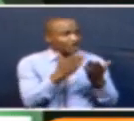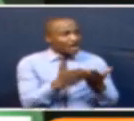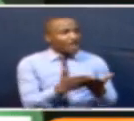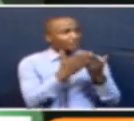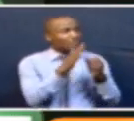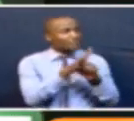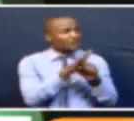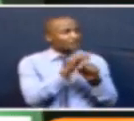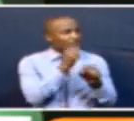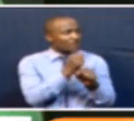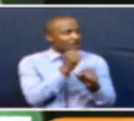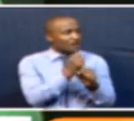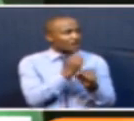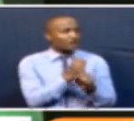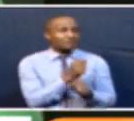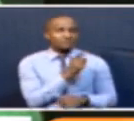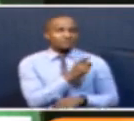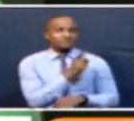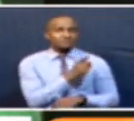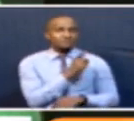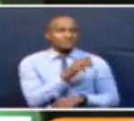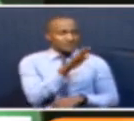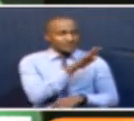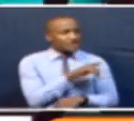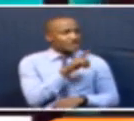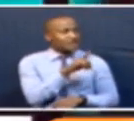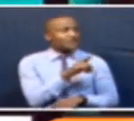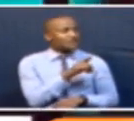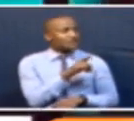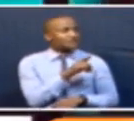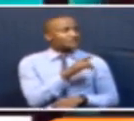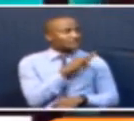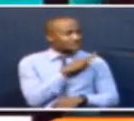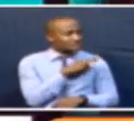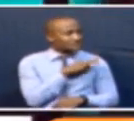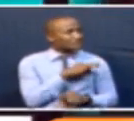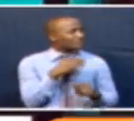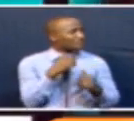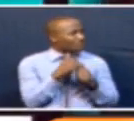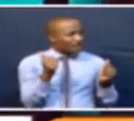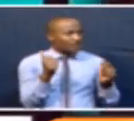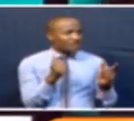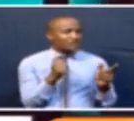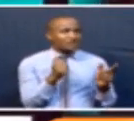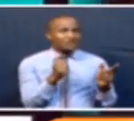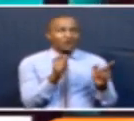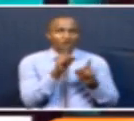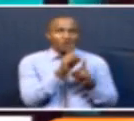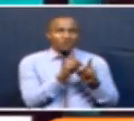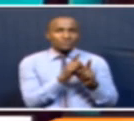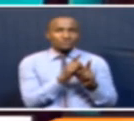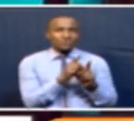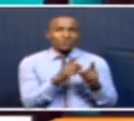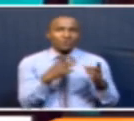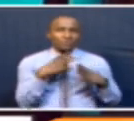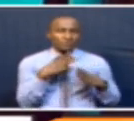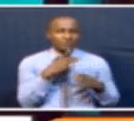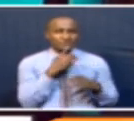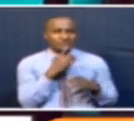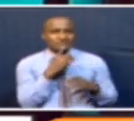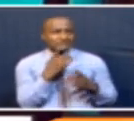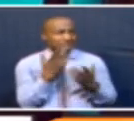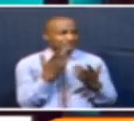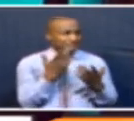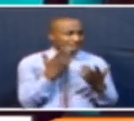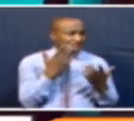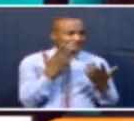them. It is the most significant economic investment that they've seen. And there was a sense that their fate is